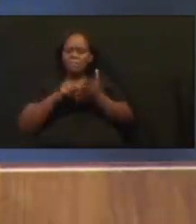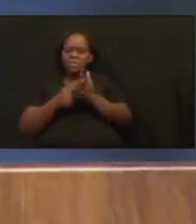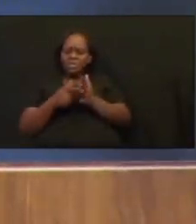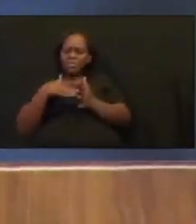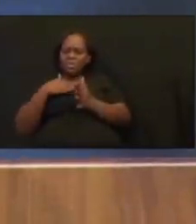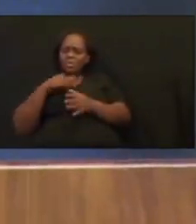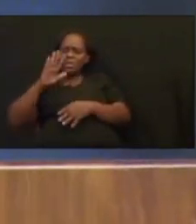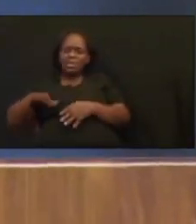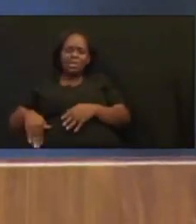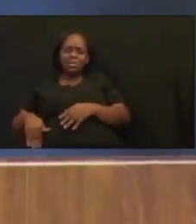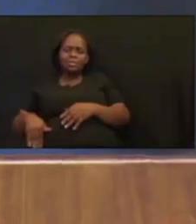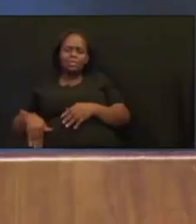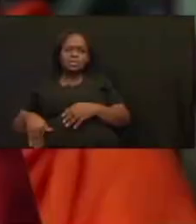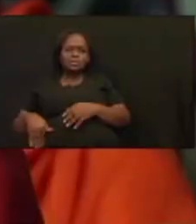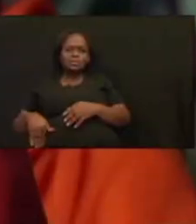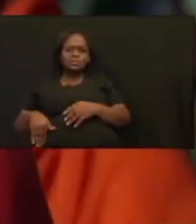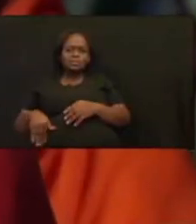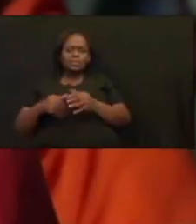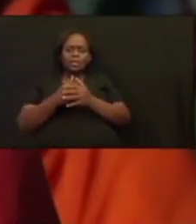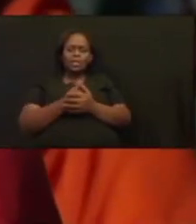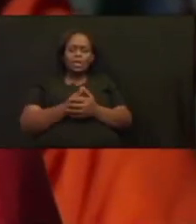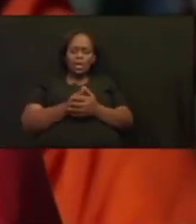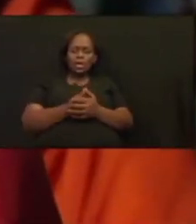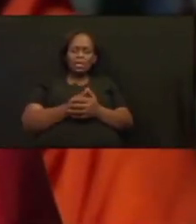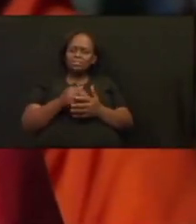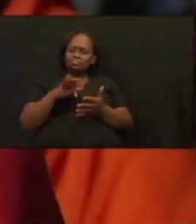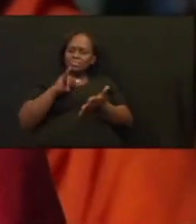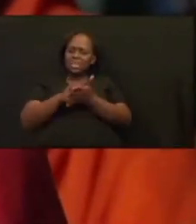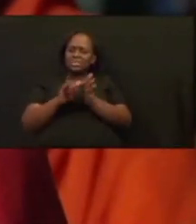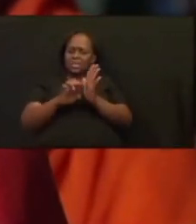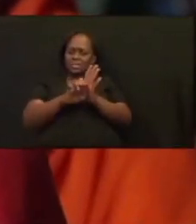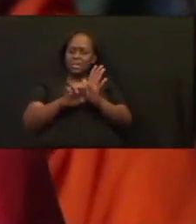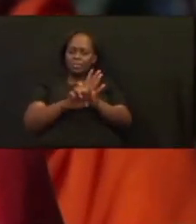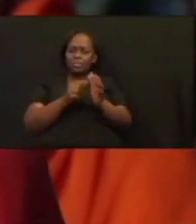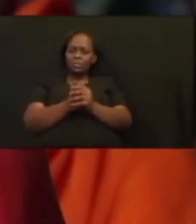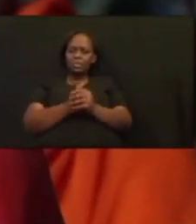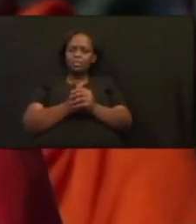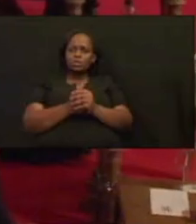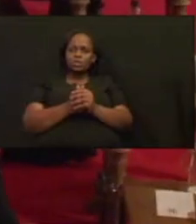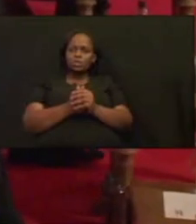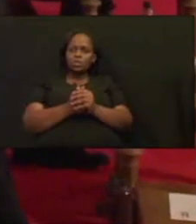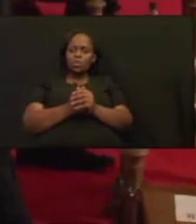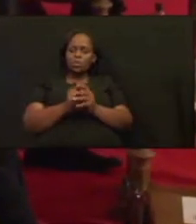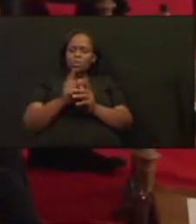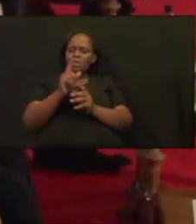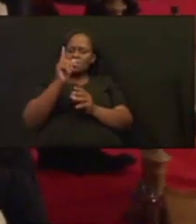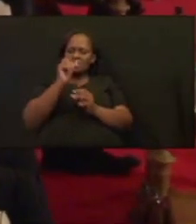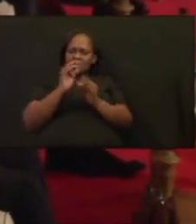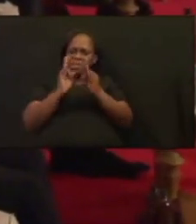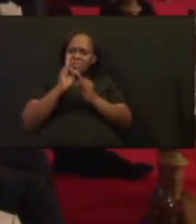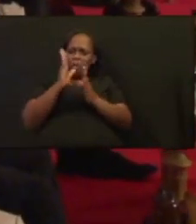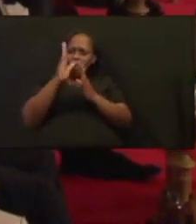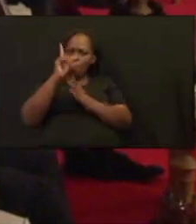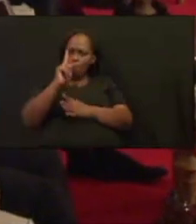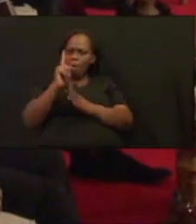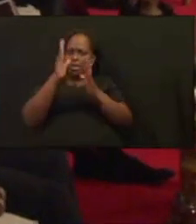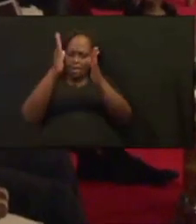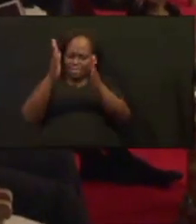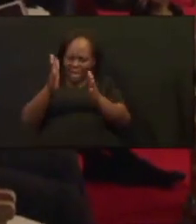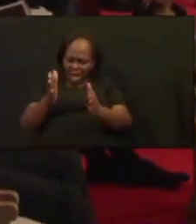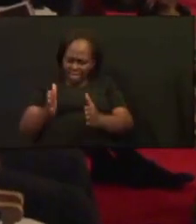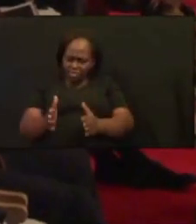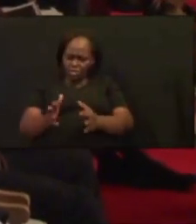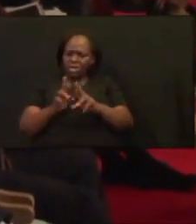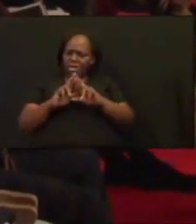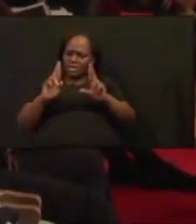to heal, to deliver, to bring the word. But just because of one person's not his inability to get